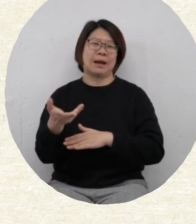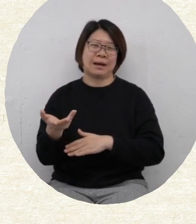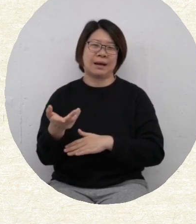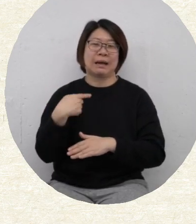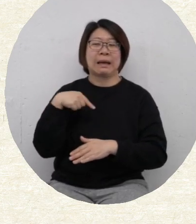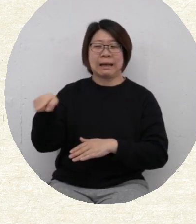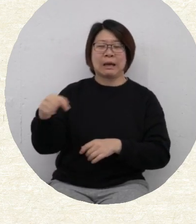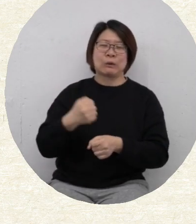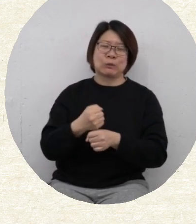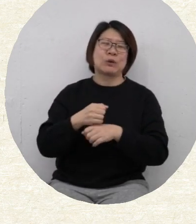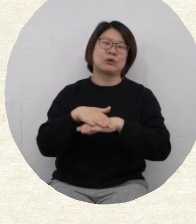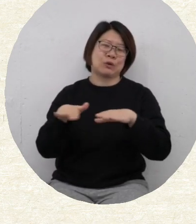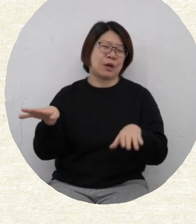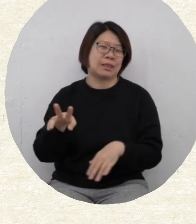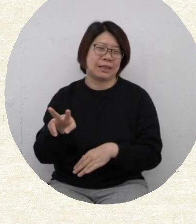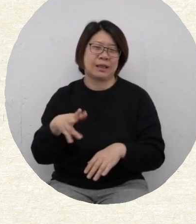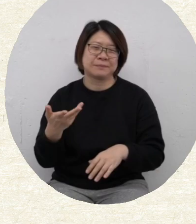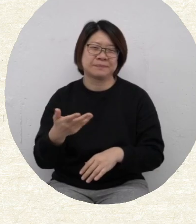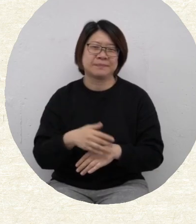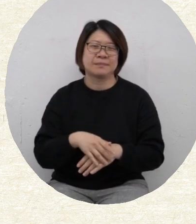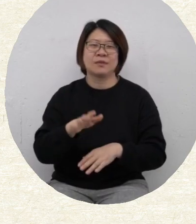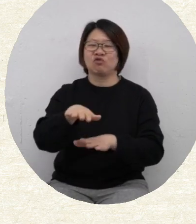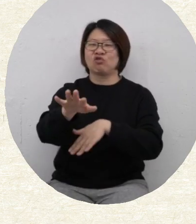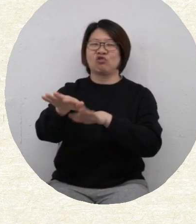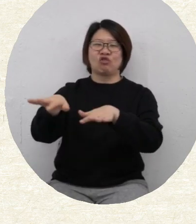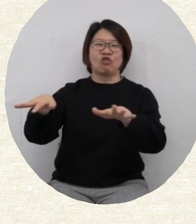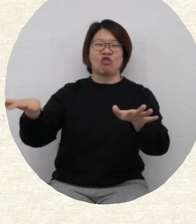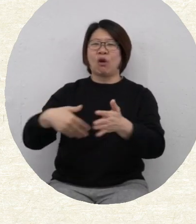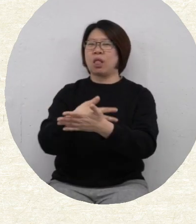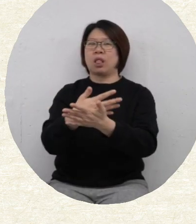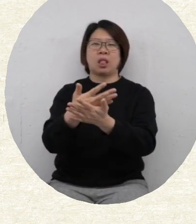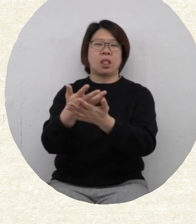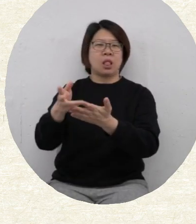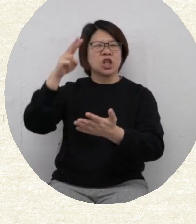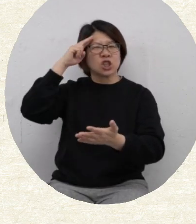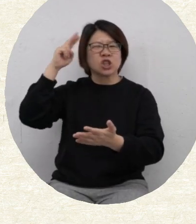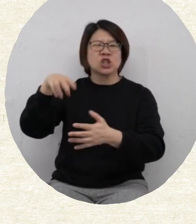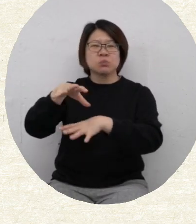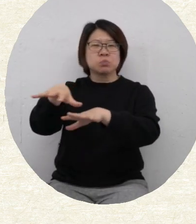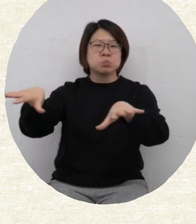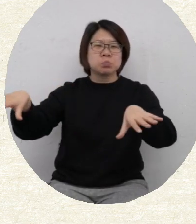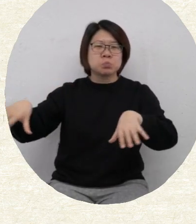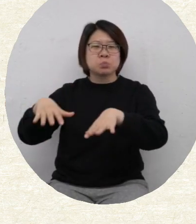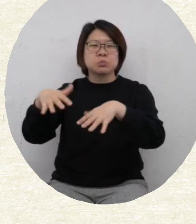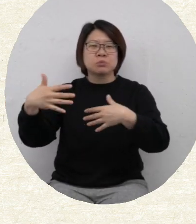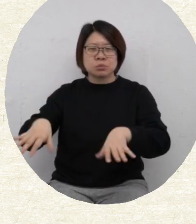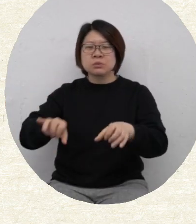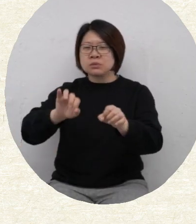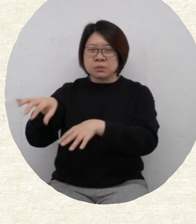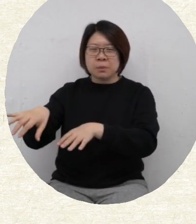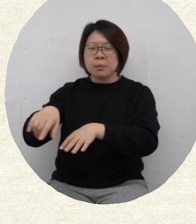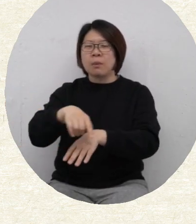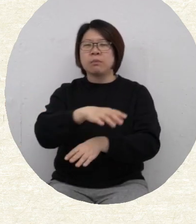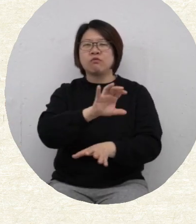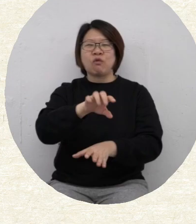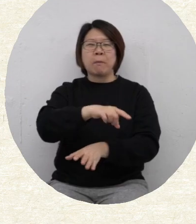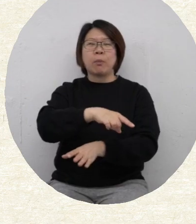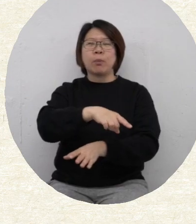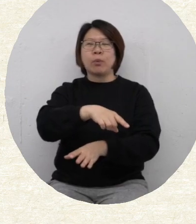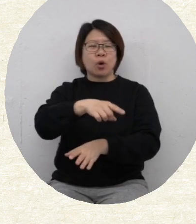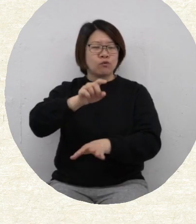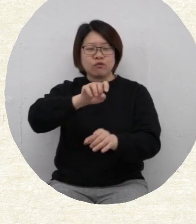begin to go back, throw everything onto that. Yeah, okay. Everything happens at the kitchen table because it's